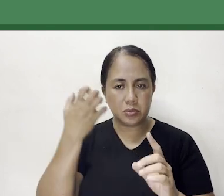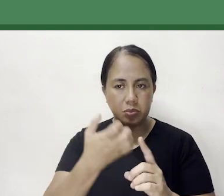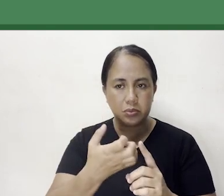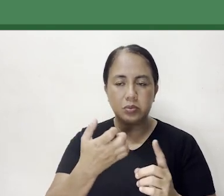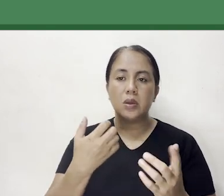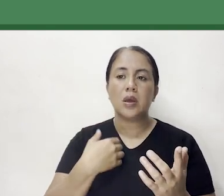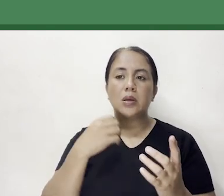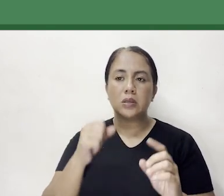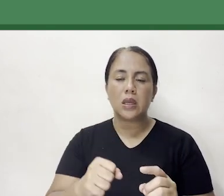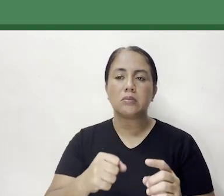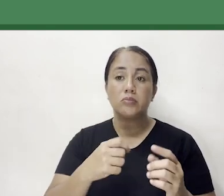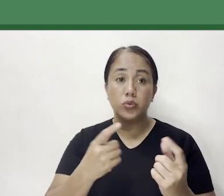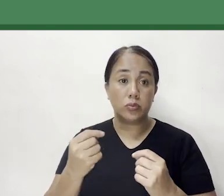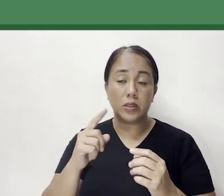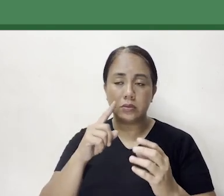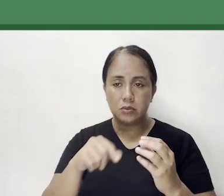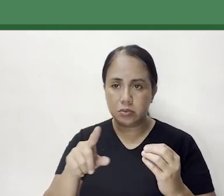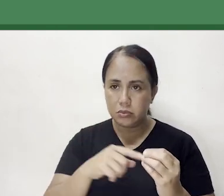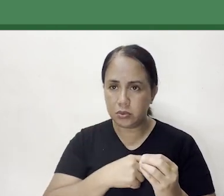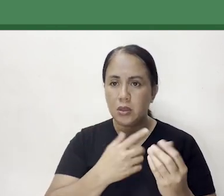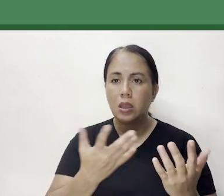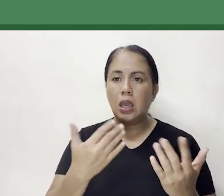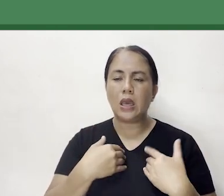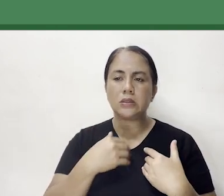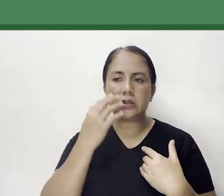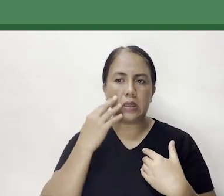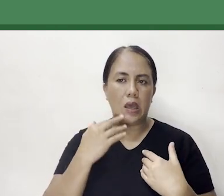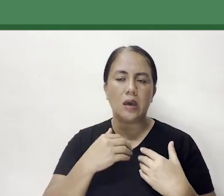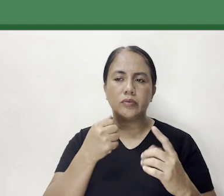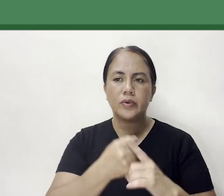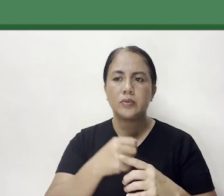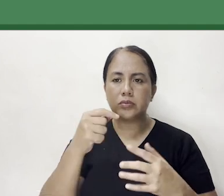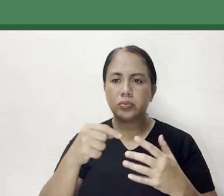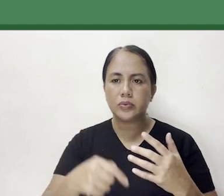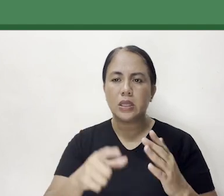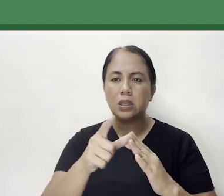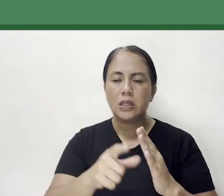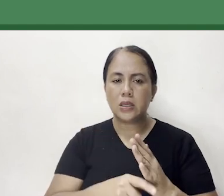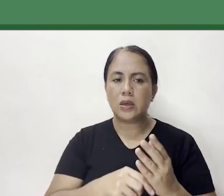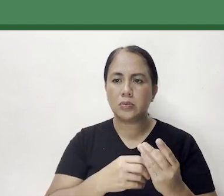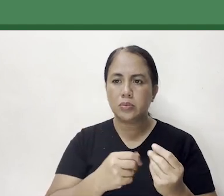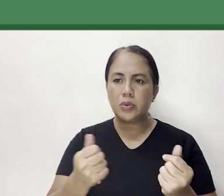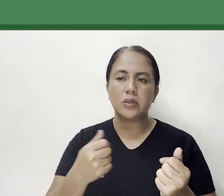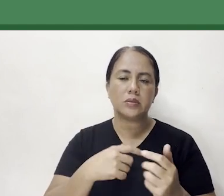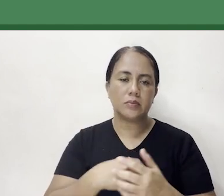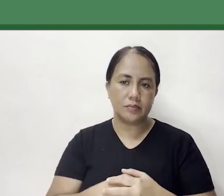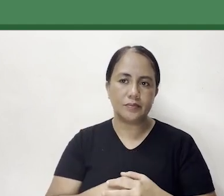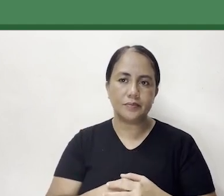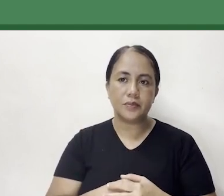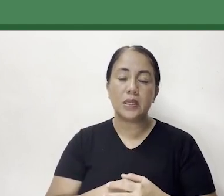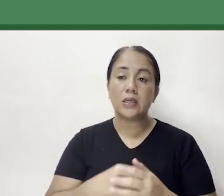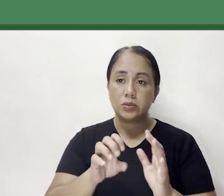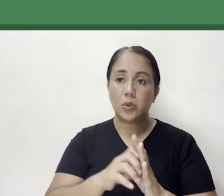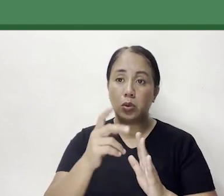reasonable accommodation constitutes discrimination, and lack effective mechanisms of legal redress and